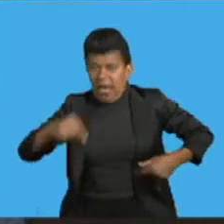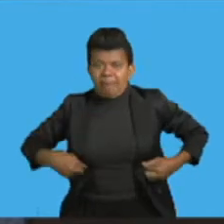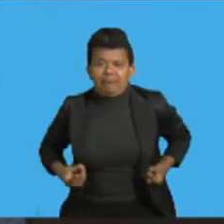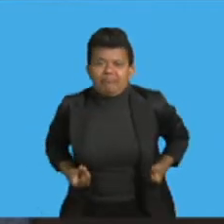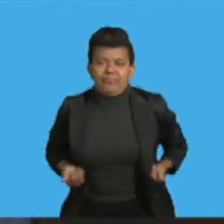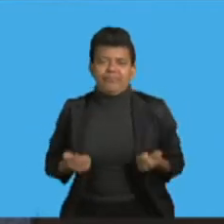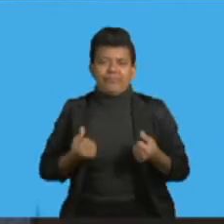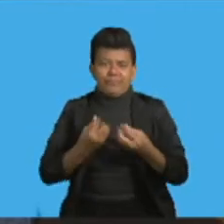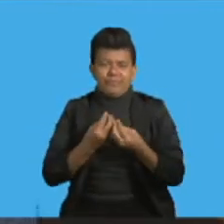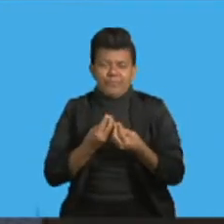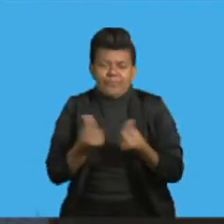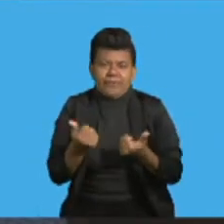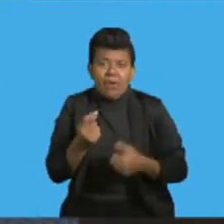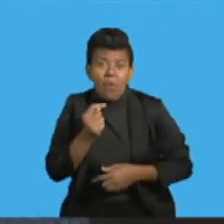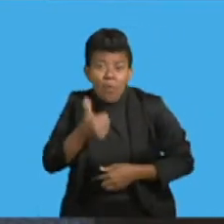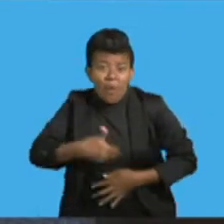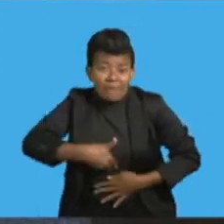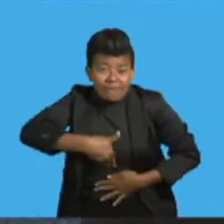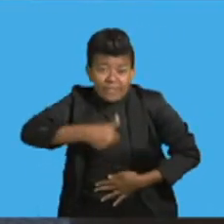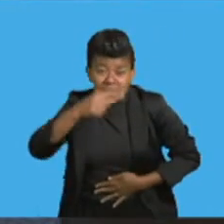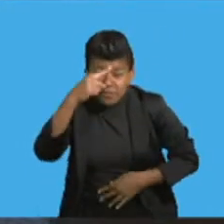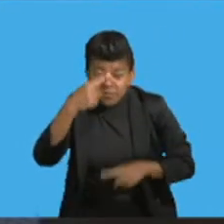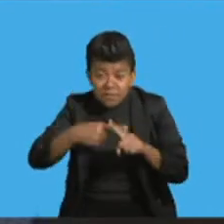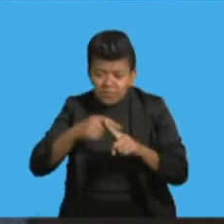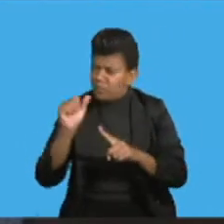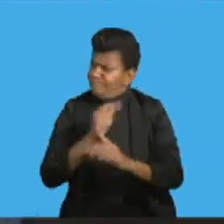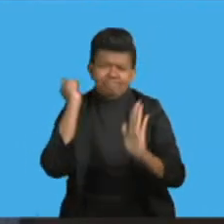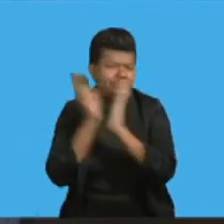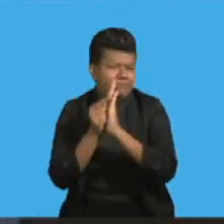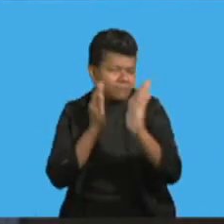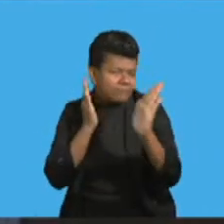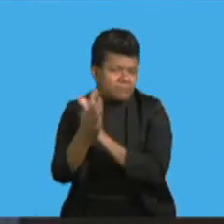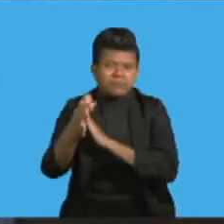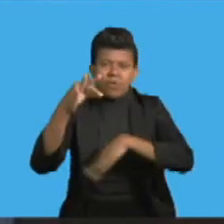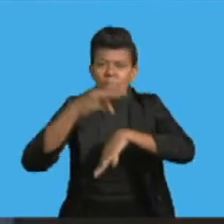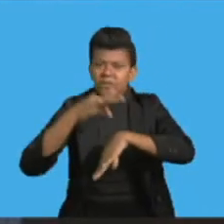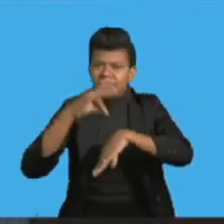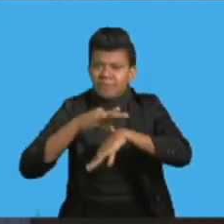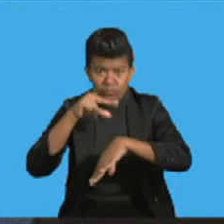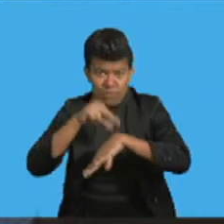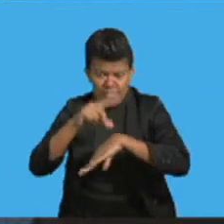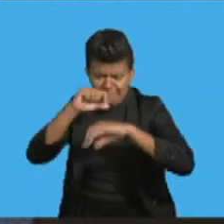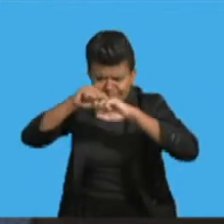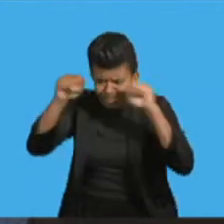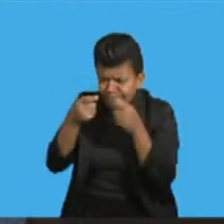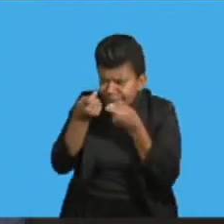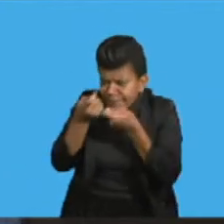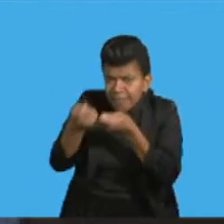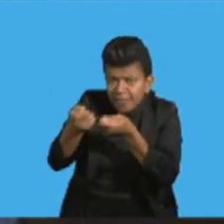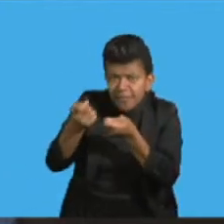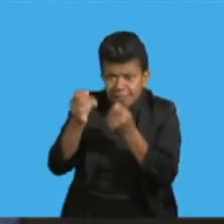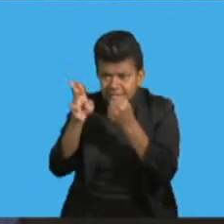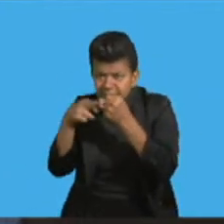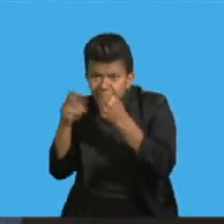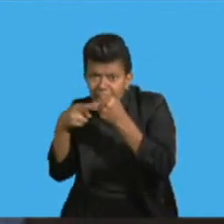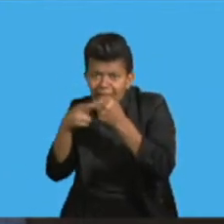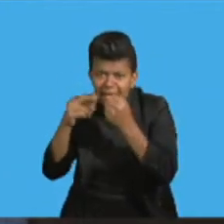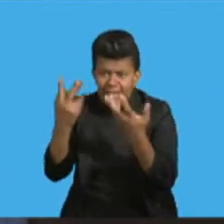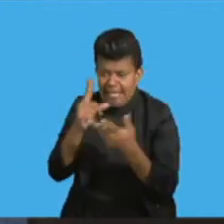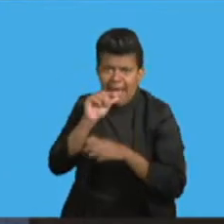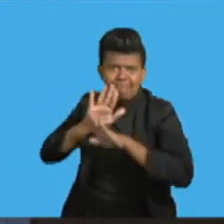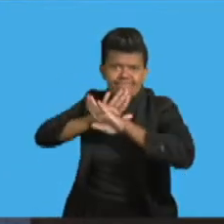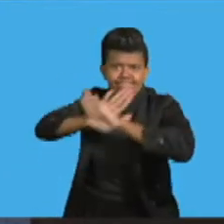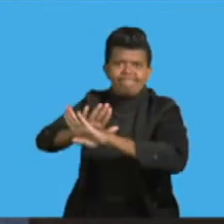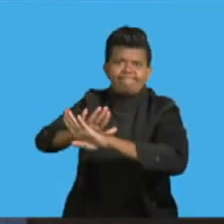to preventing complications and deaths. Honourable Speaker, leptospirosis can be prevented. You and I can prevent getting